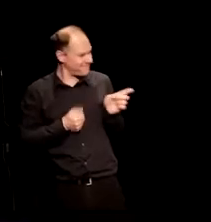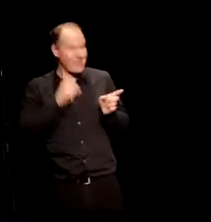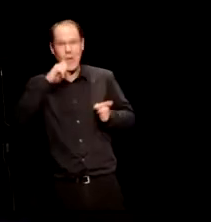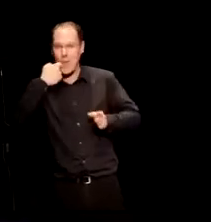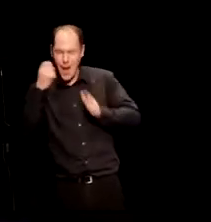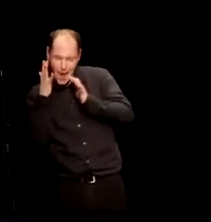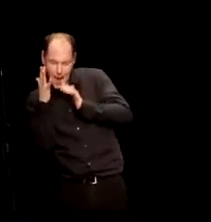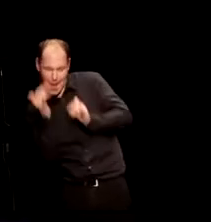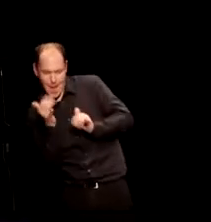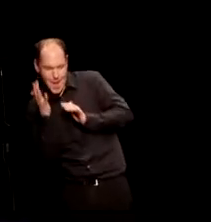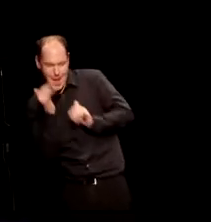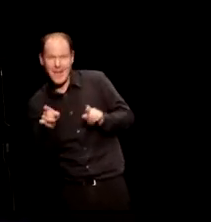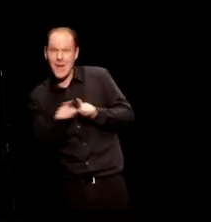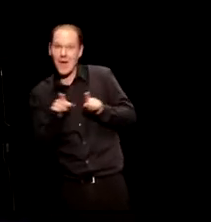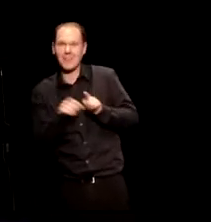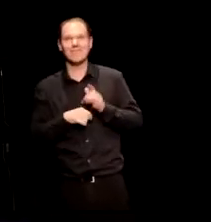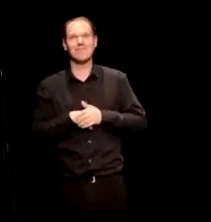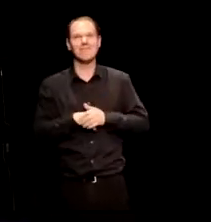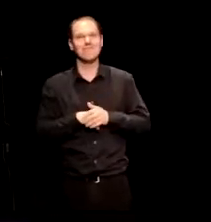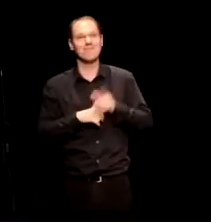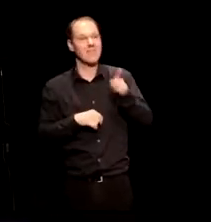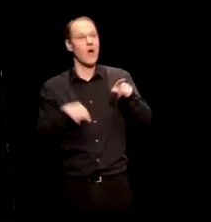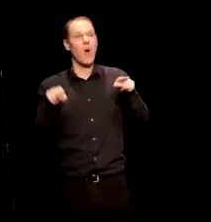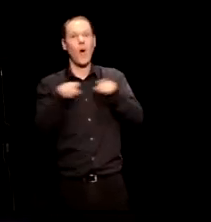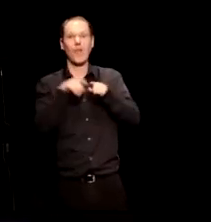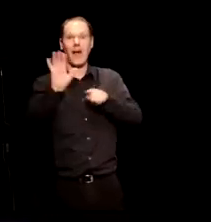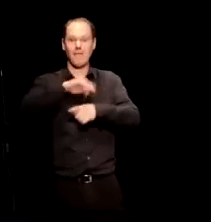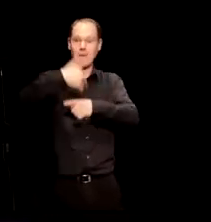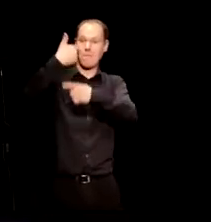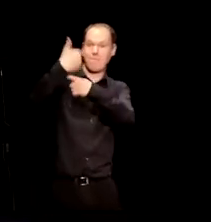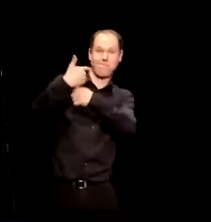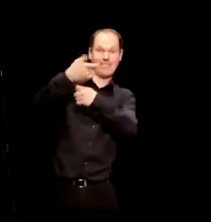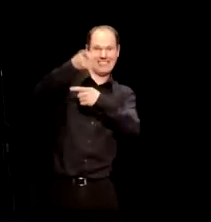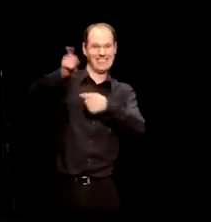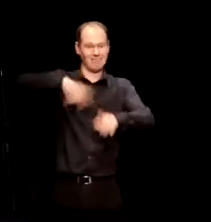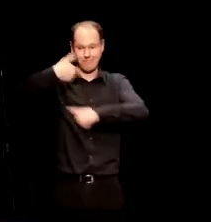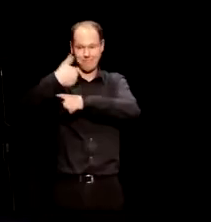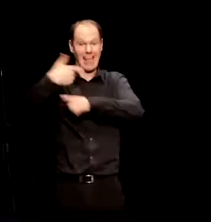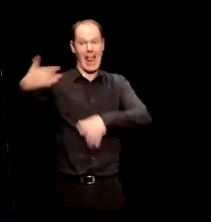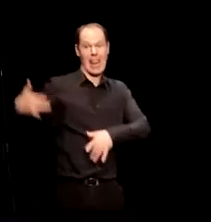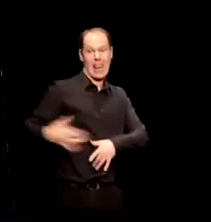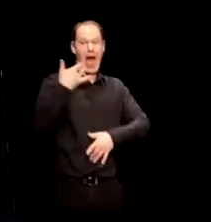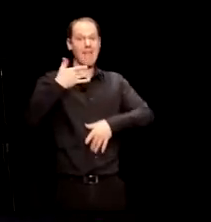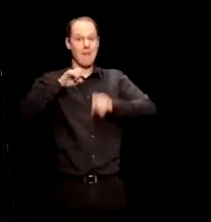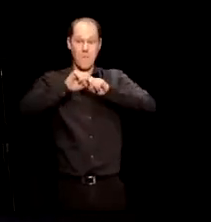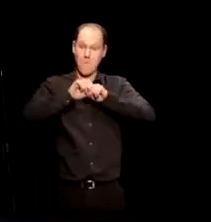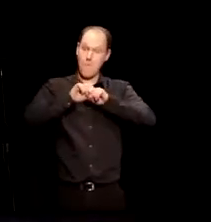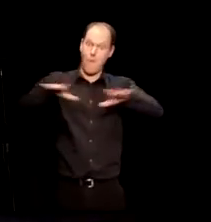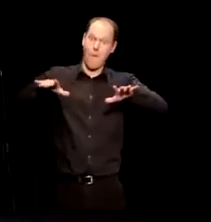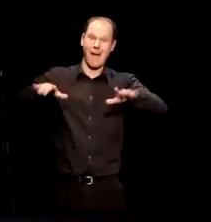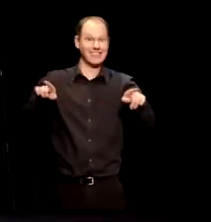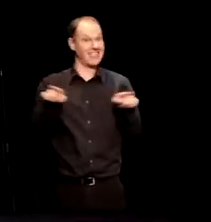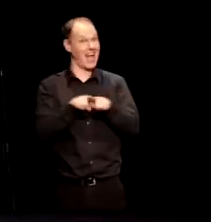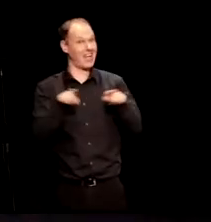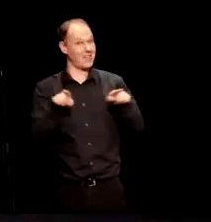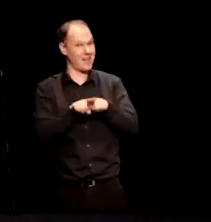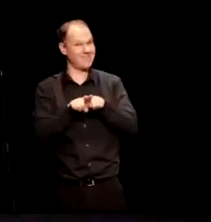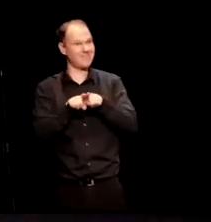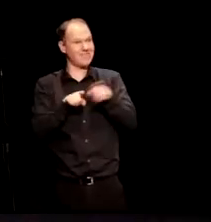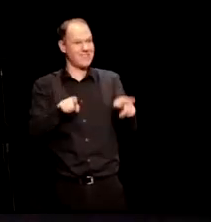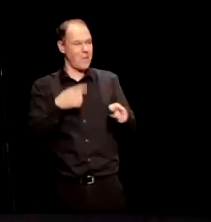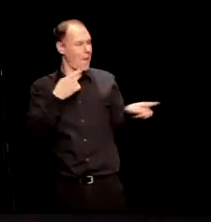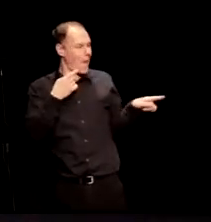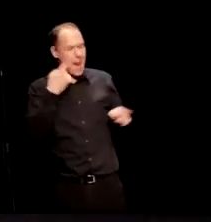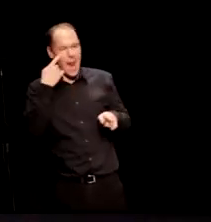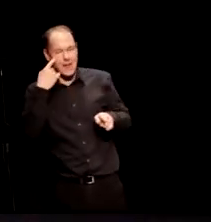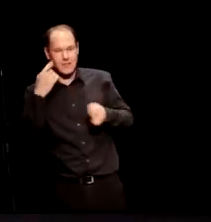because I know we're also welcoming people via a live stream. Very technological this evening, very exciting. So I'll be kind of keeping an eye on questions coming